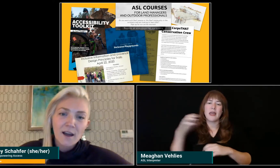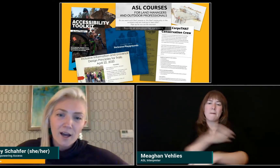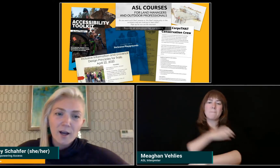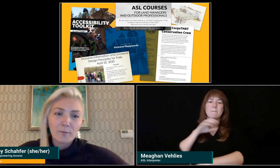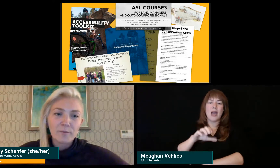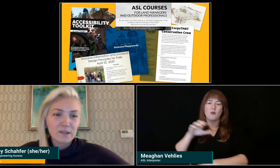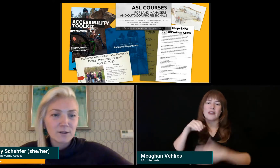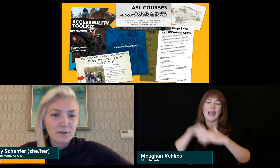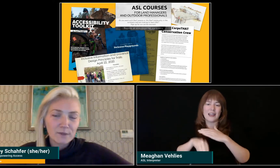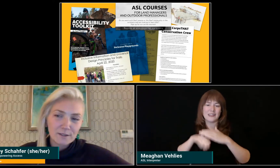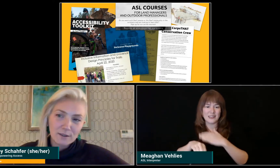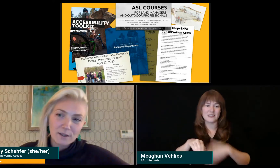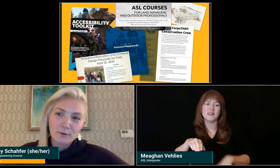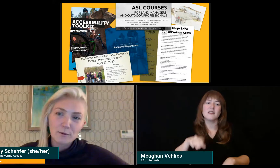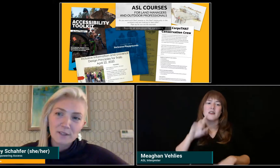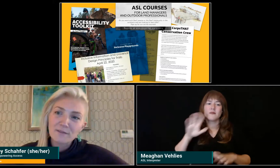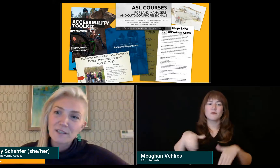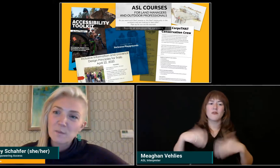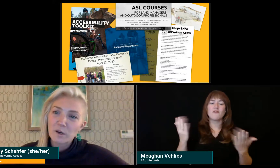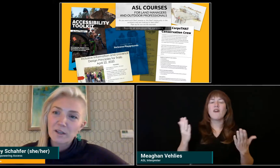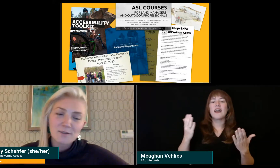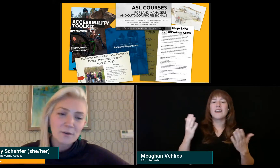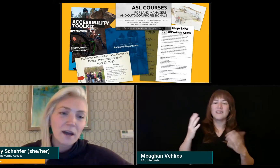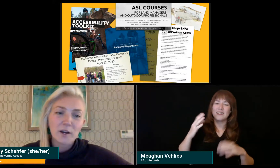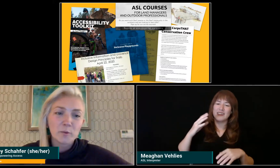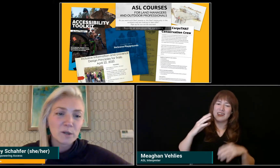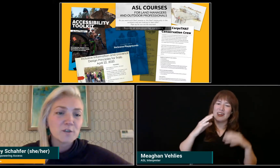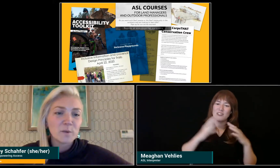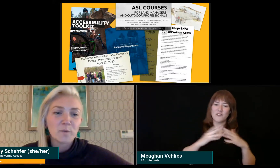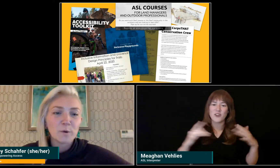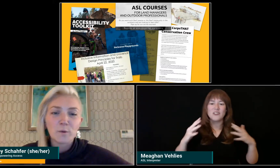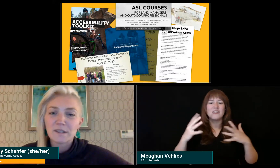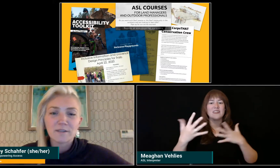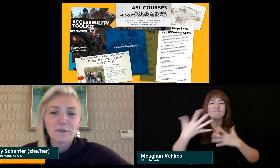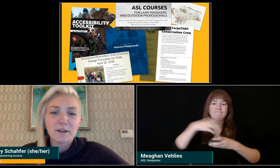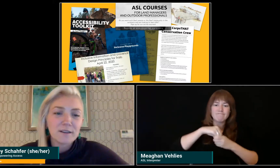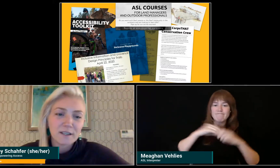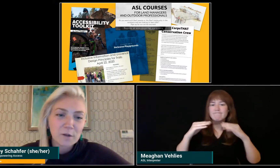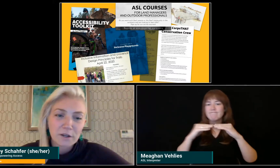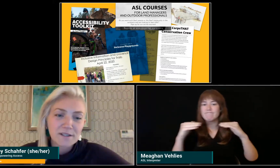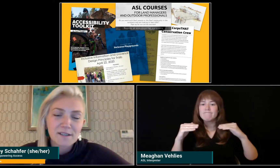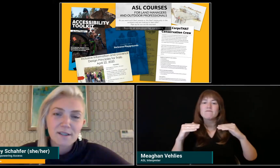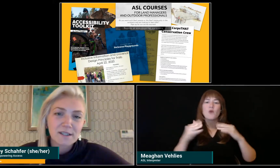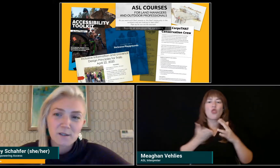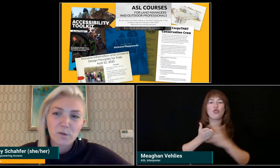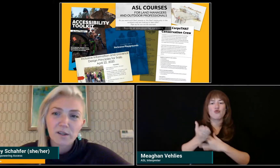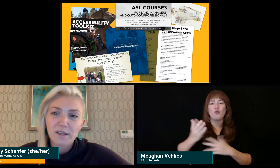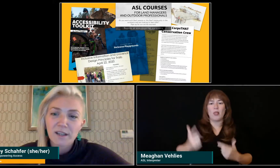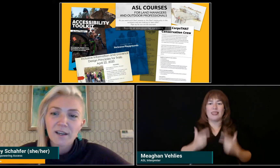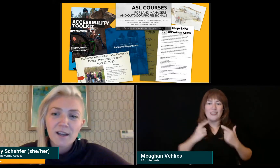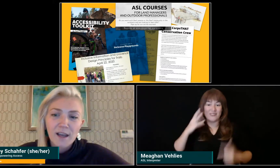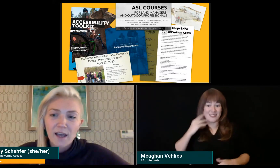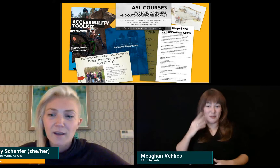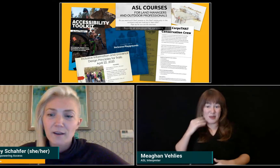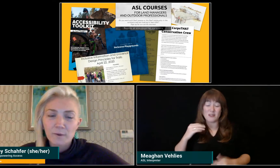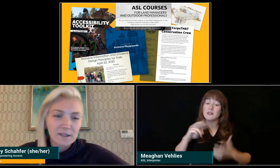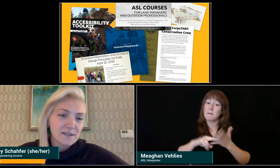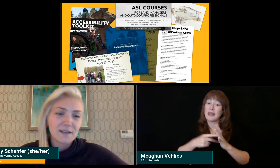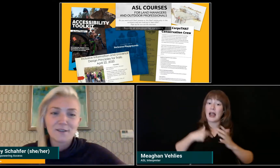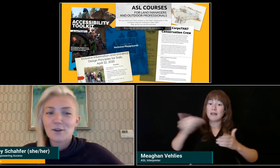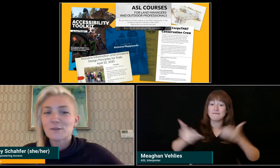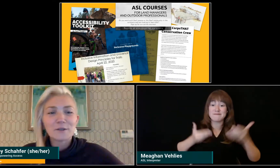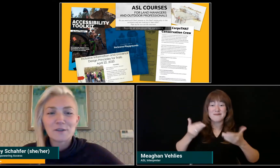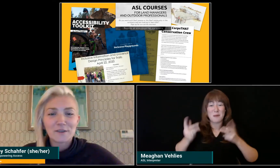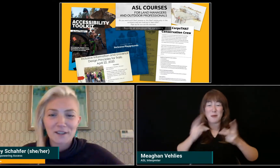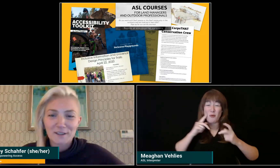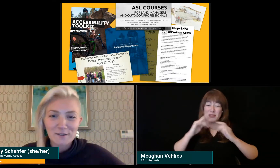consulting. We do it through lived experience. So I hire a bunch of people with different experiences in disability, and we